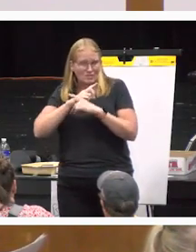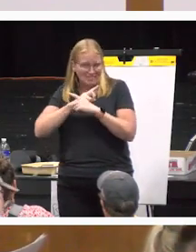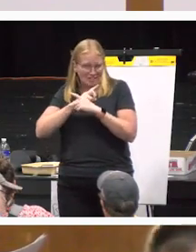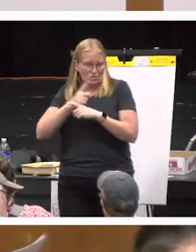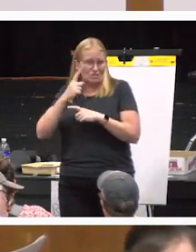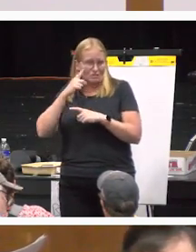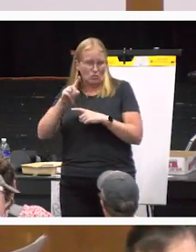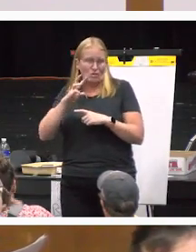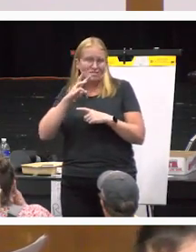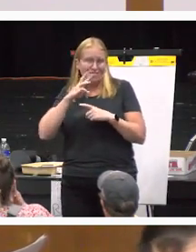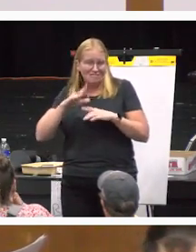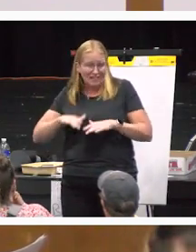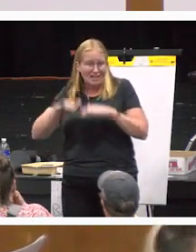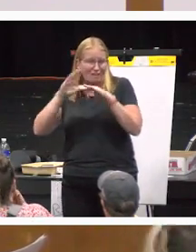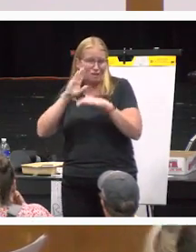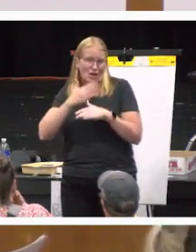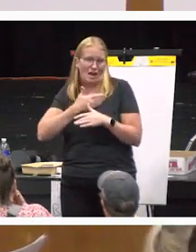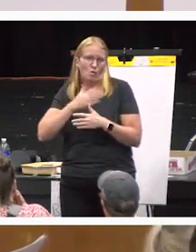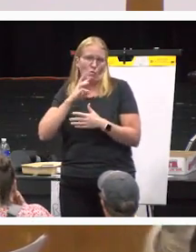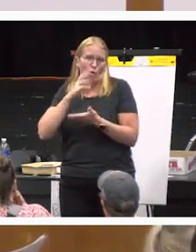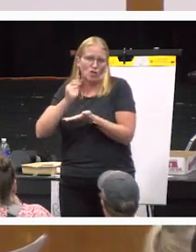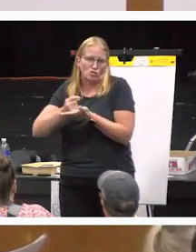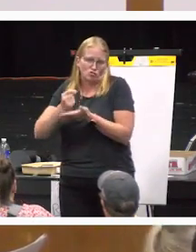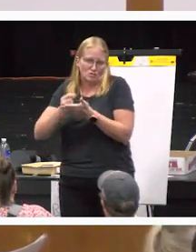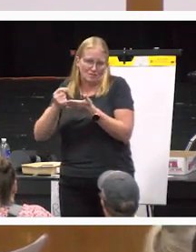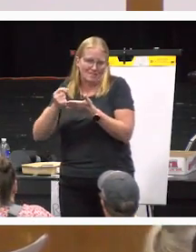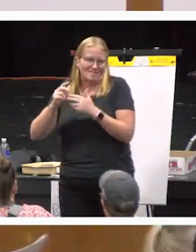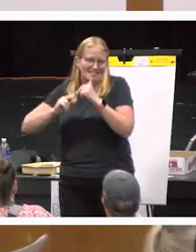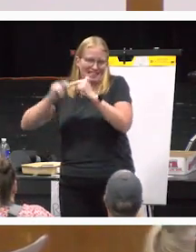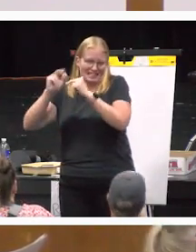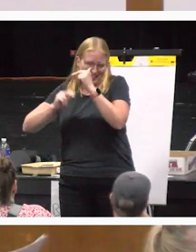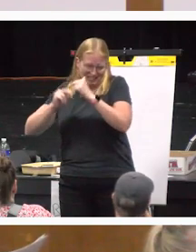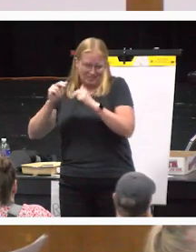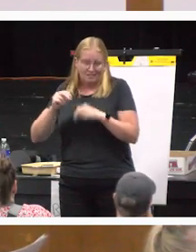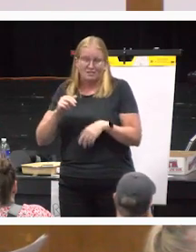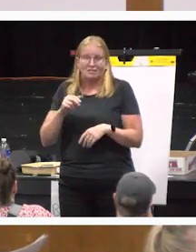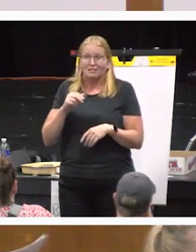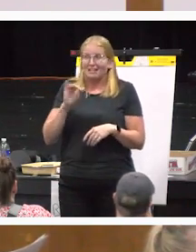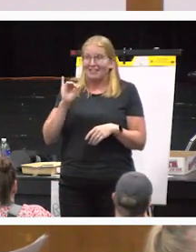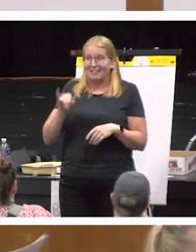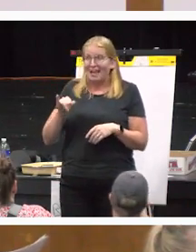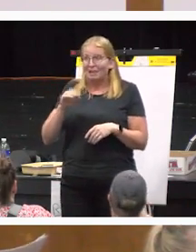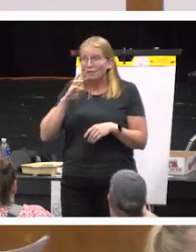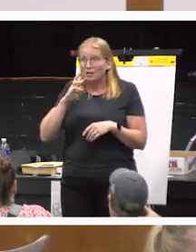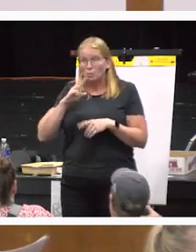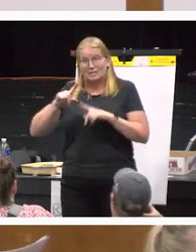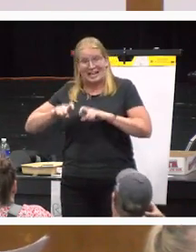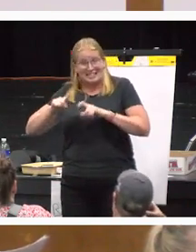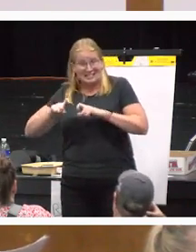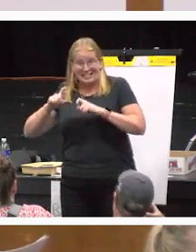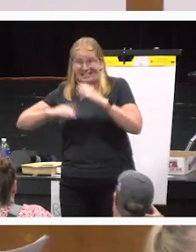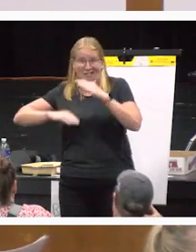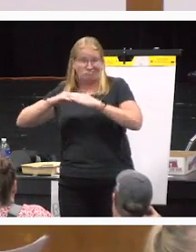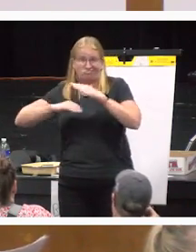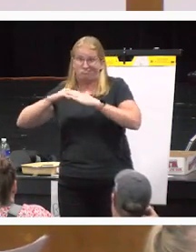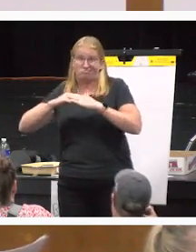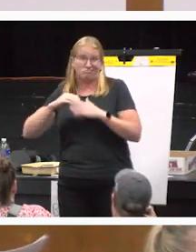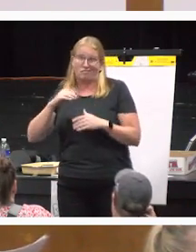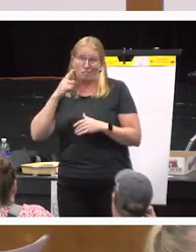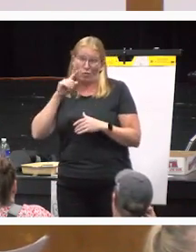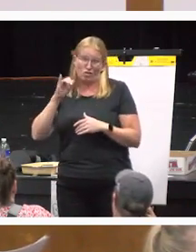the wastewater treatment facility on Dog River Road, which were tested and reached their limits in the July